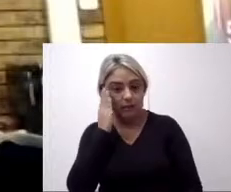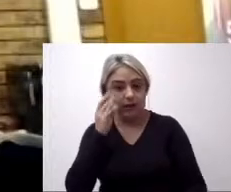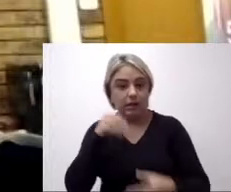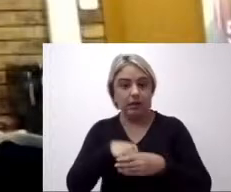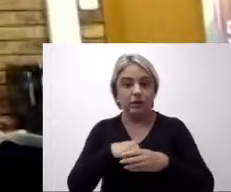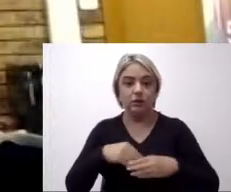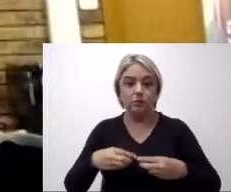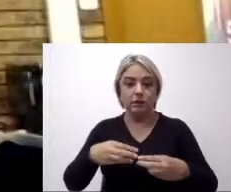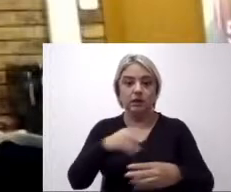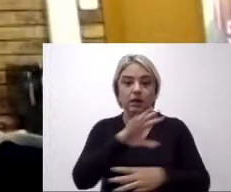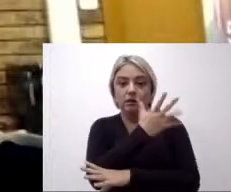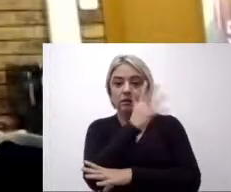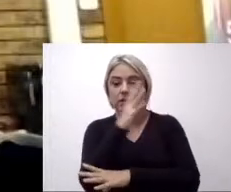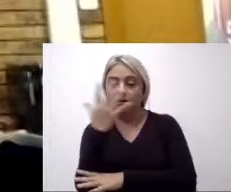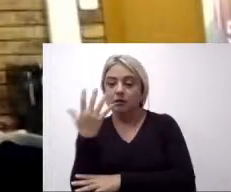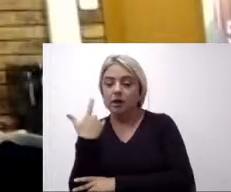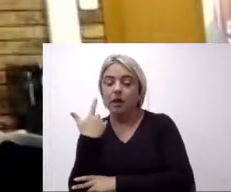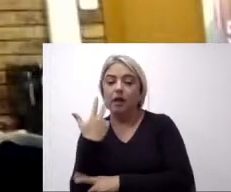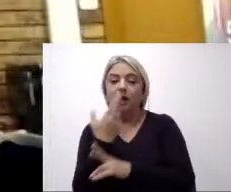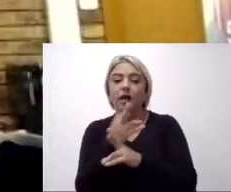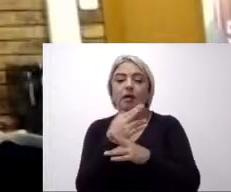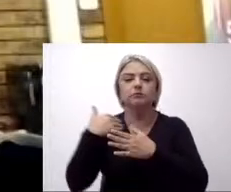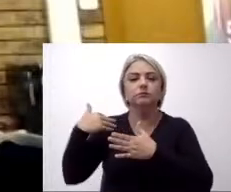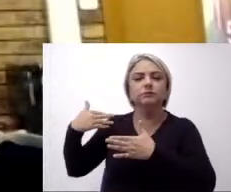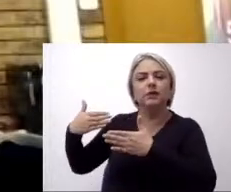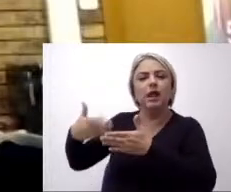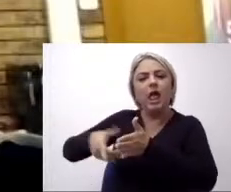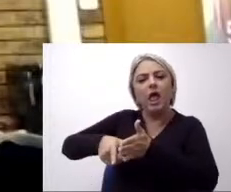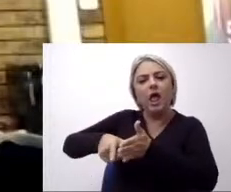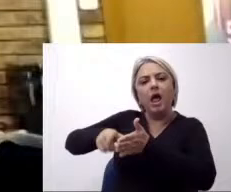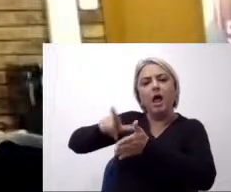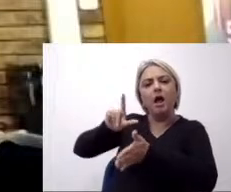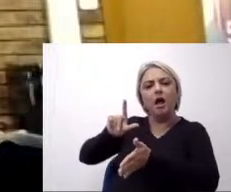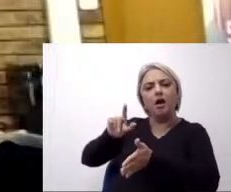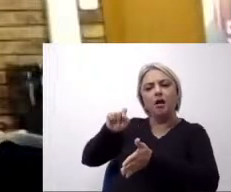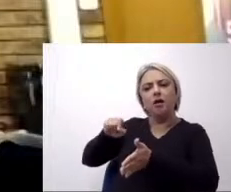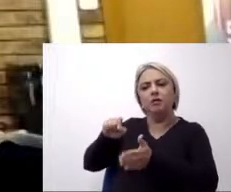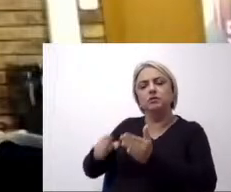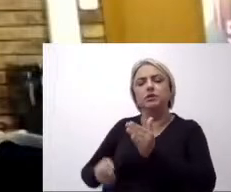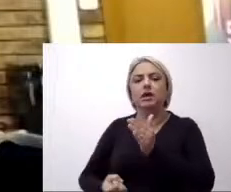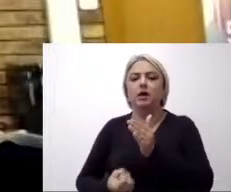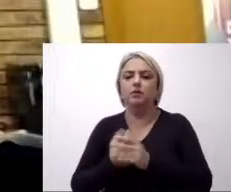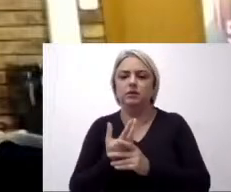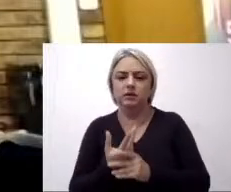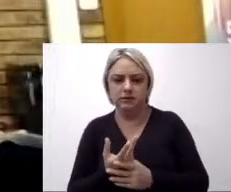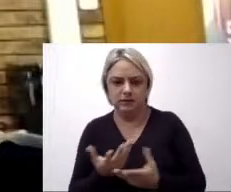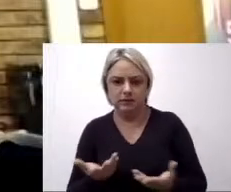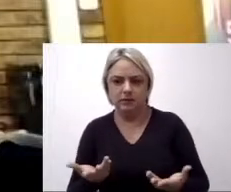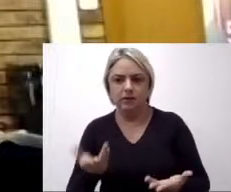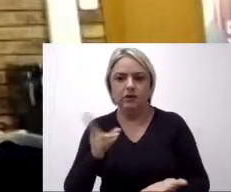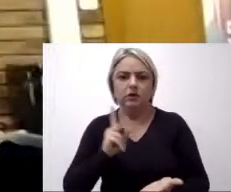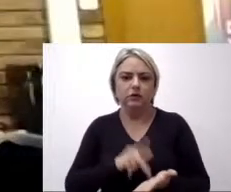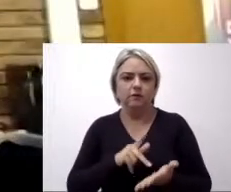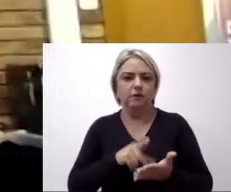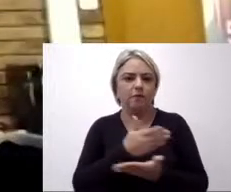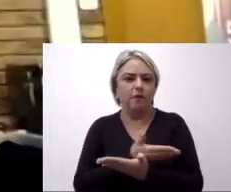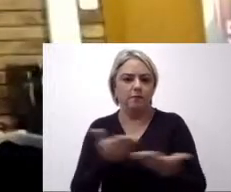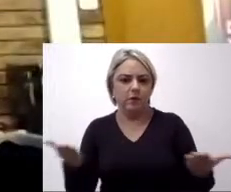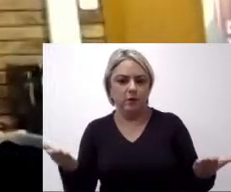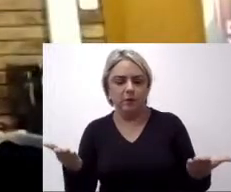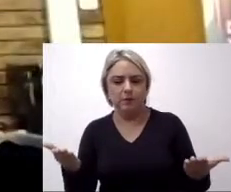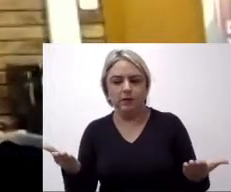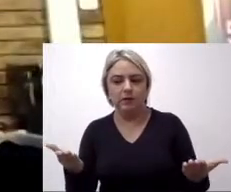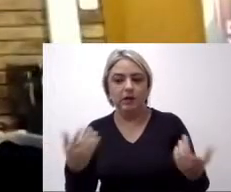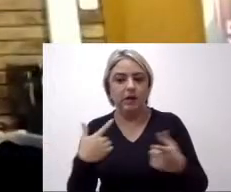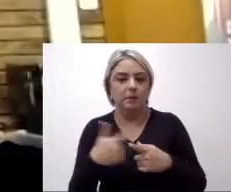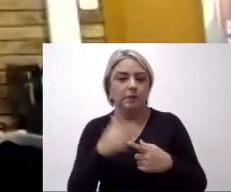reconstitute the trajectory before what's happened in the public way. Because we can't understand what's happened here